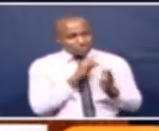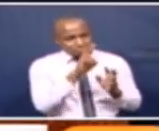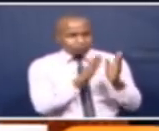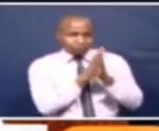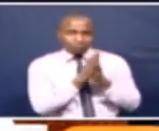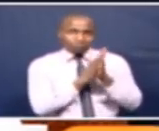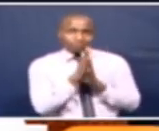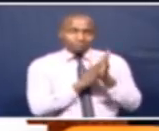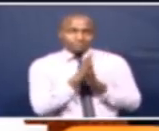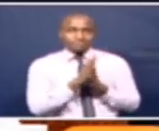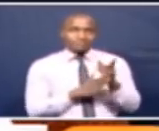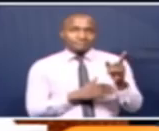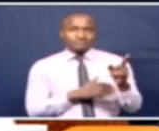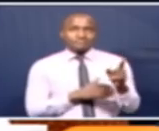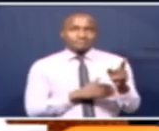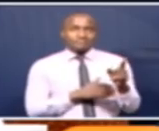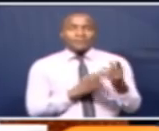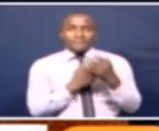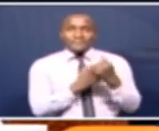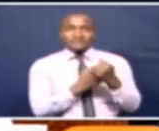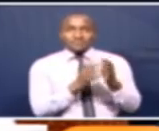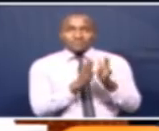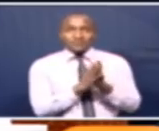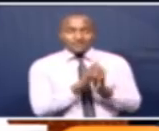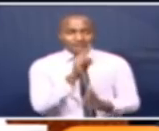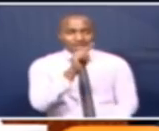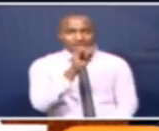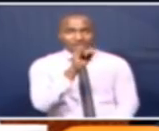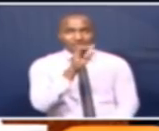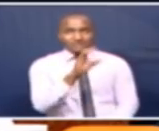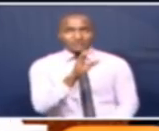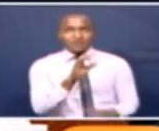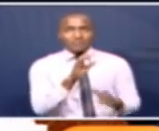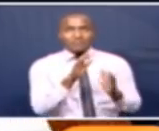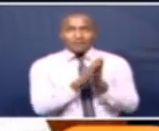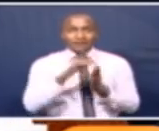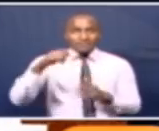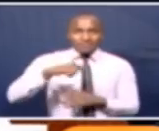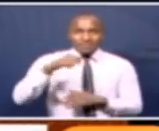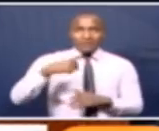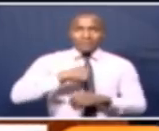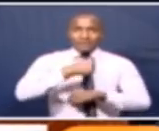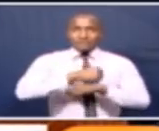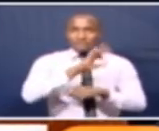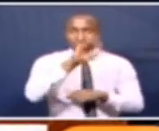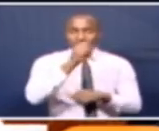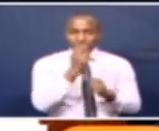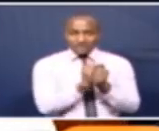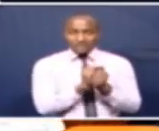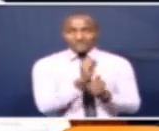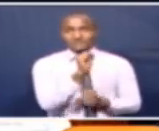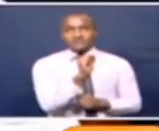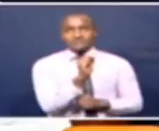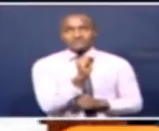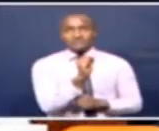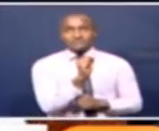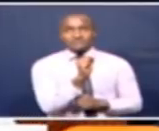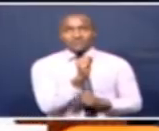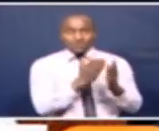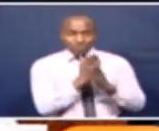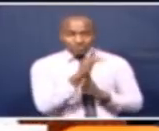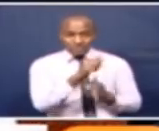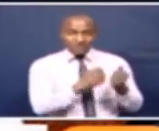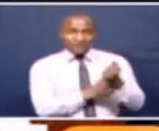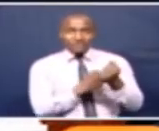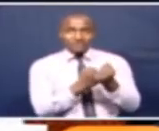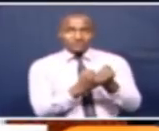been in partnership with NIC Bank. They've been paying my school fees from 2015 through the foundation.